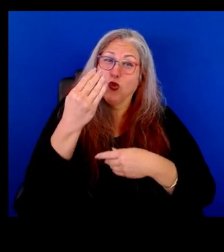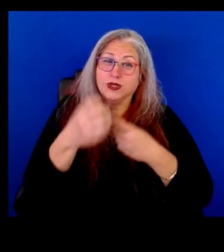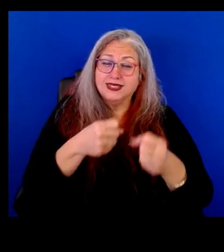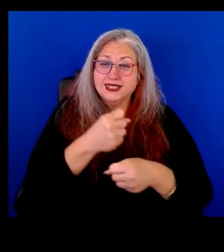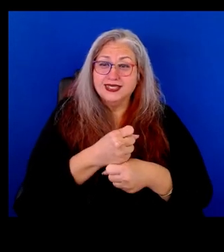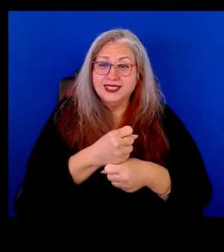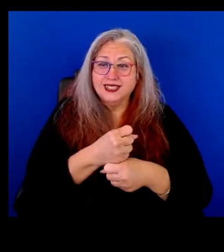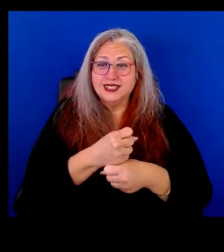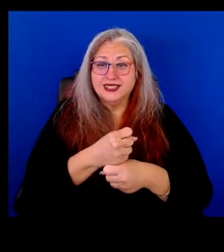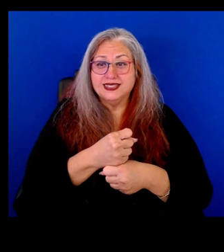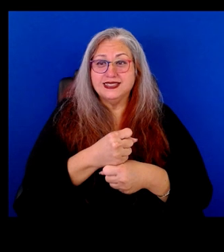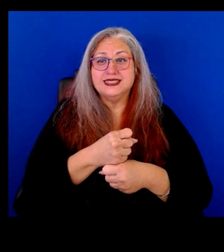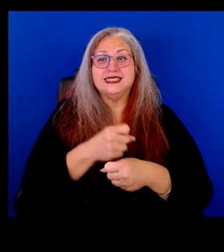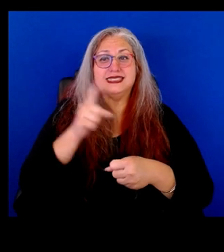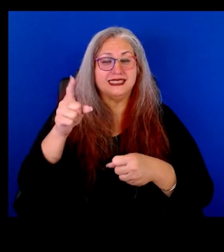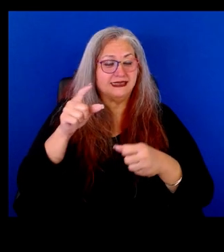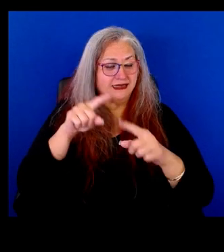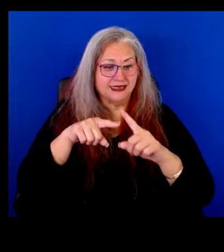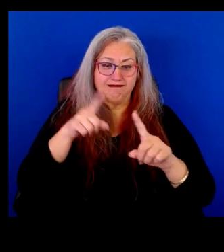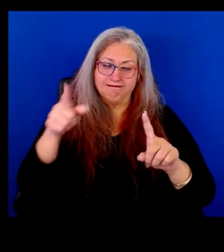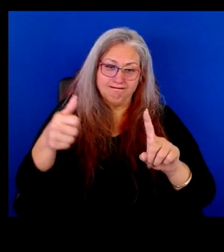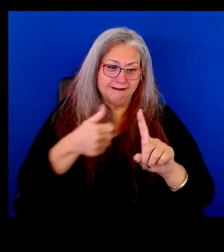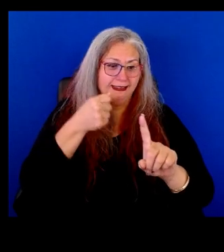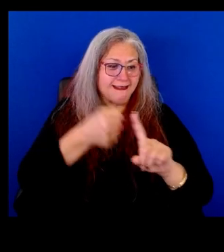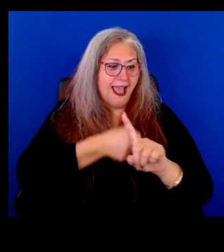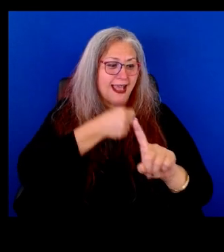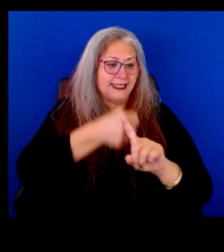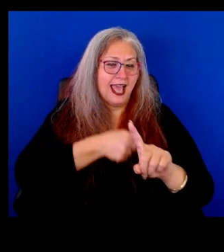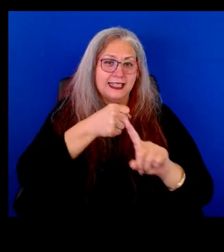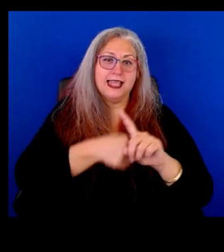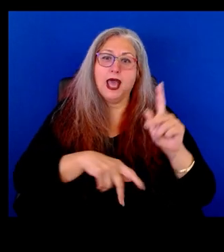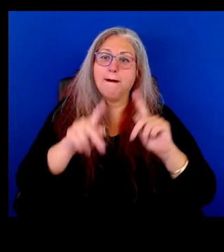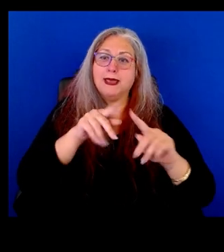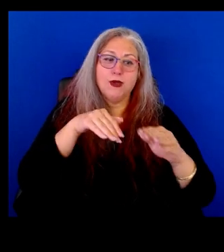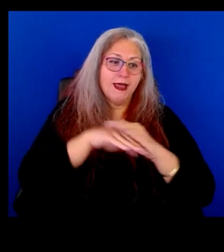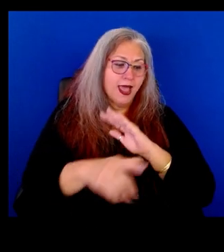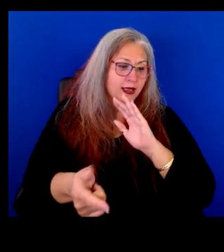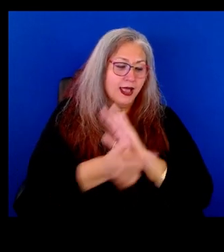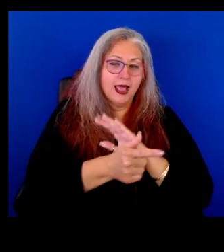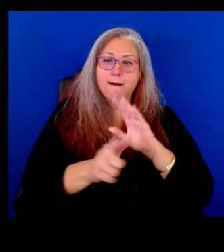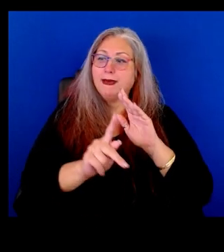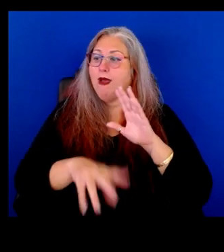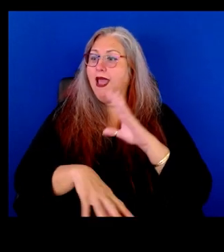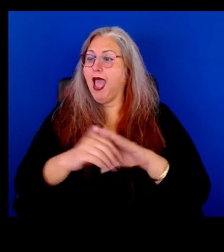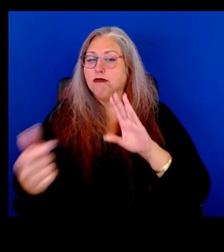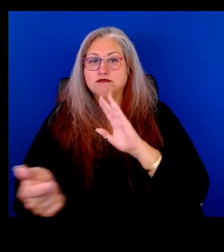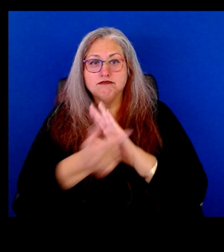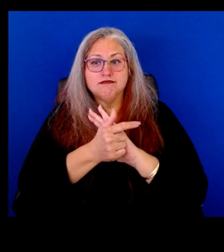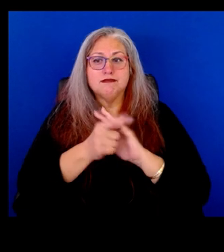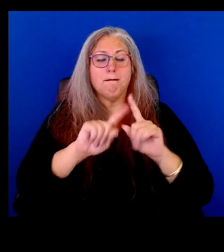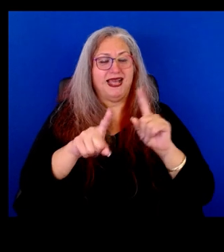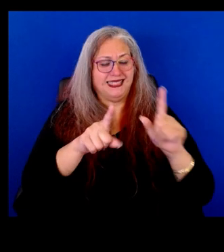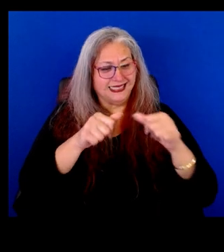14 years. It has been under siege. People were not allowed in, people were not allowed out, and